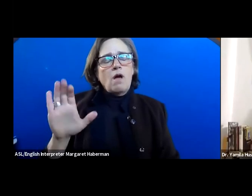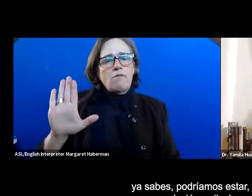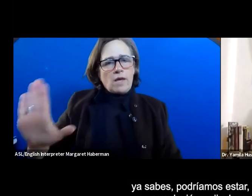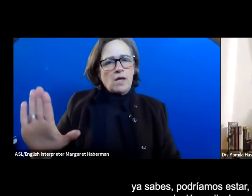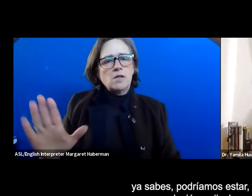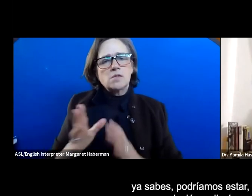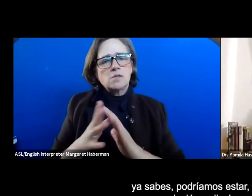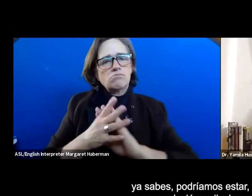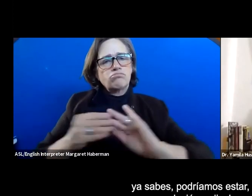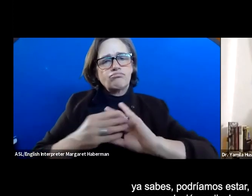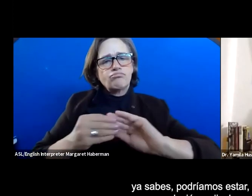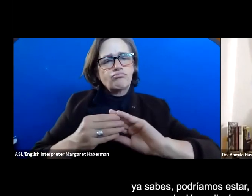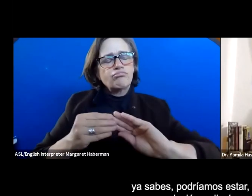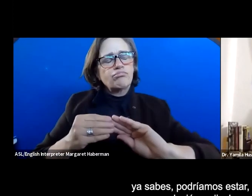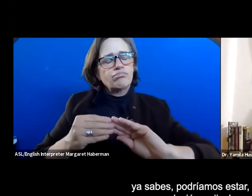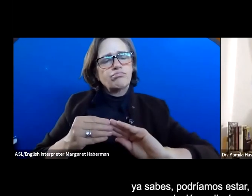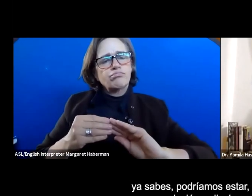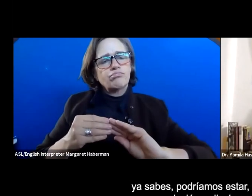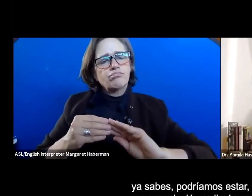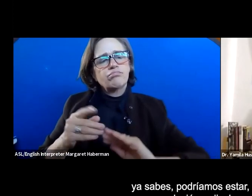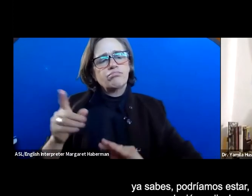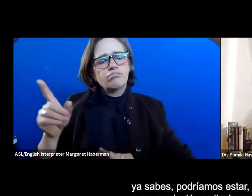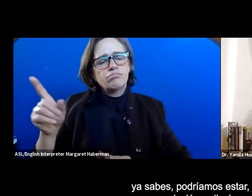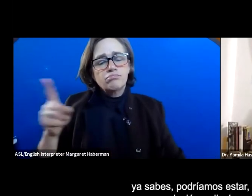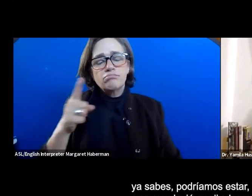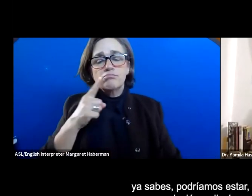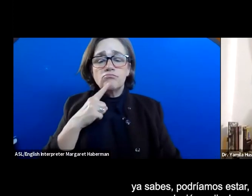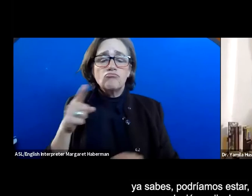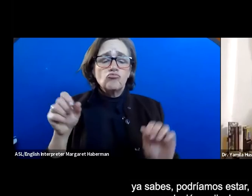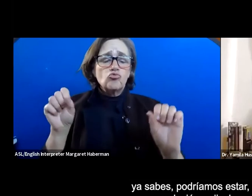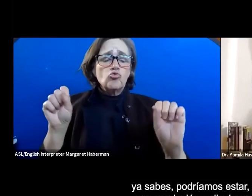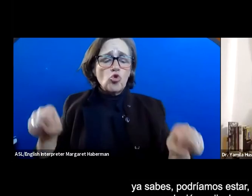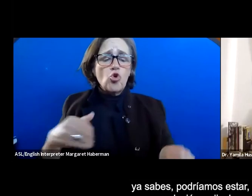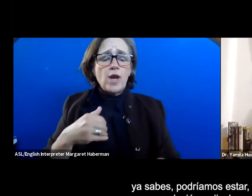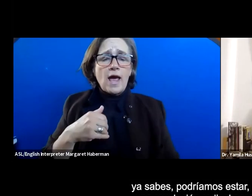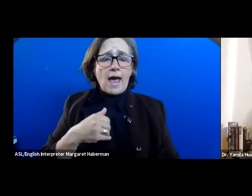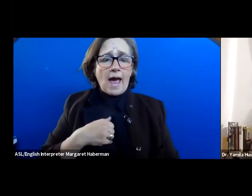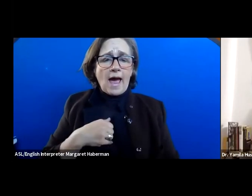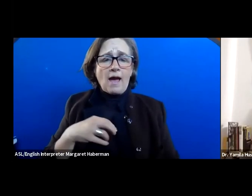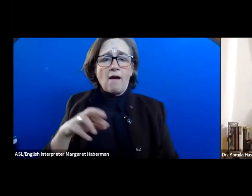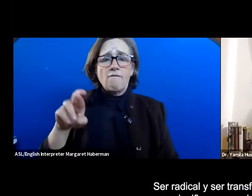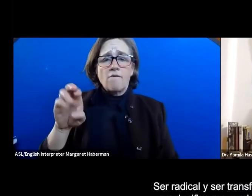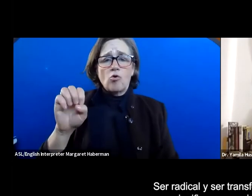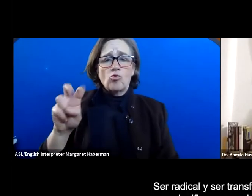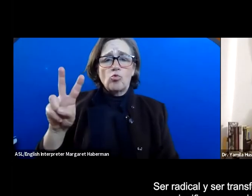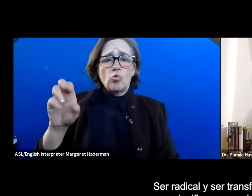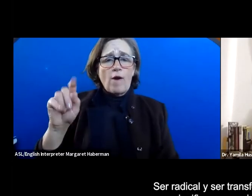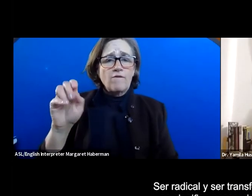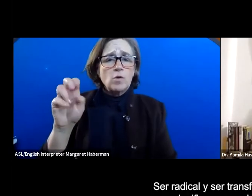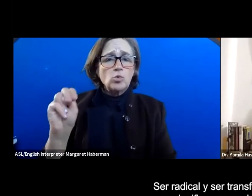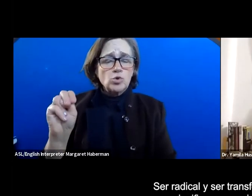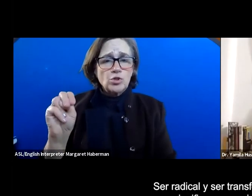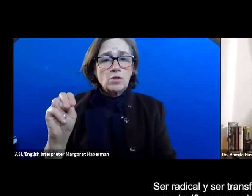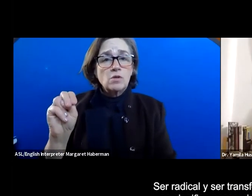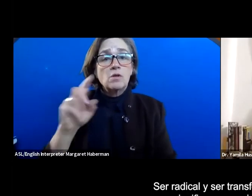that, you know, we might be, you might have a revolution that is radical, but wrong. being radical